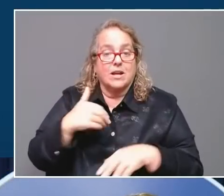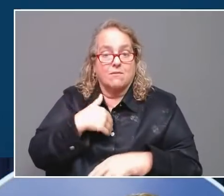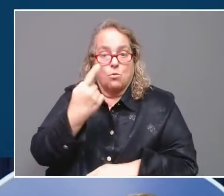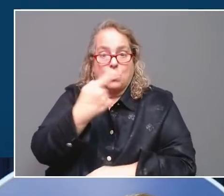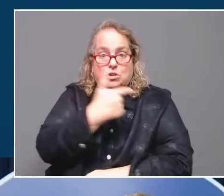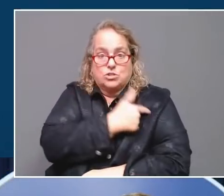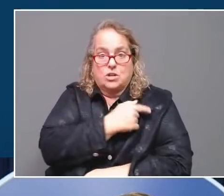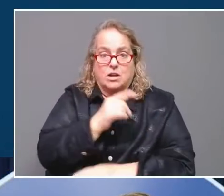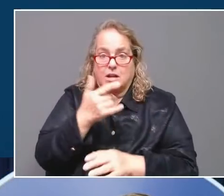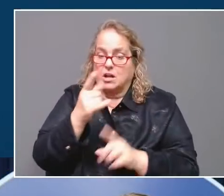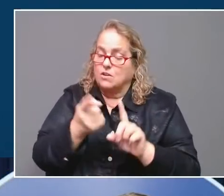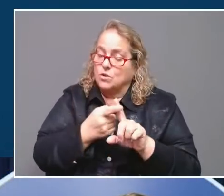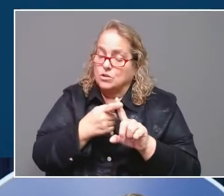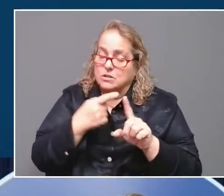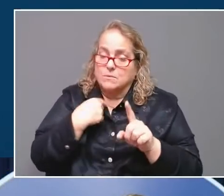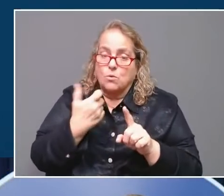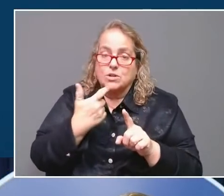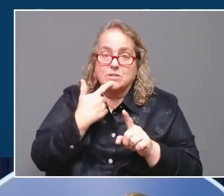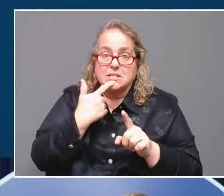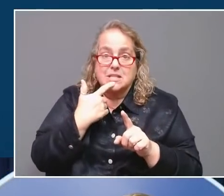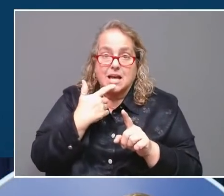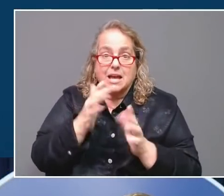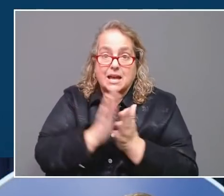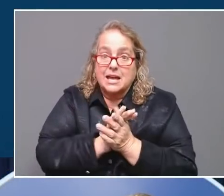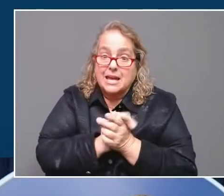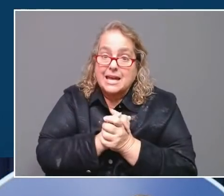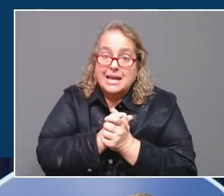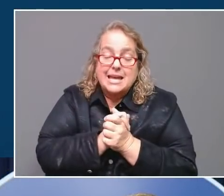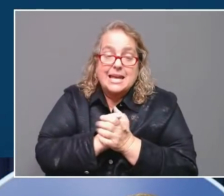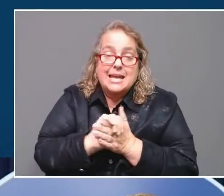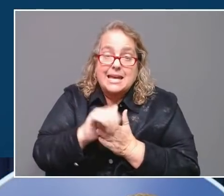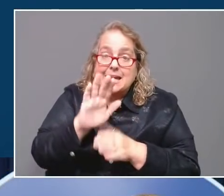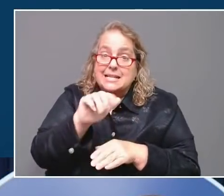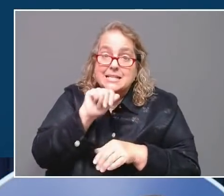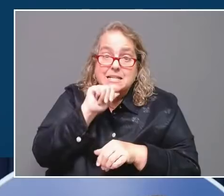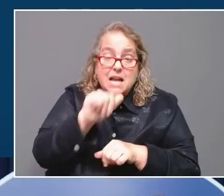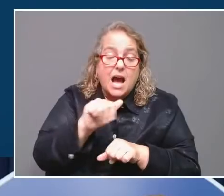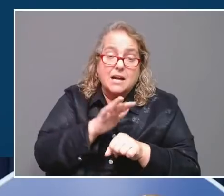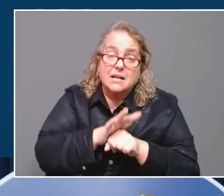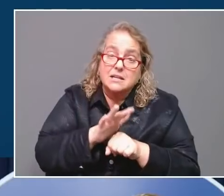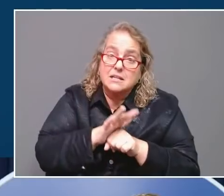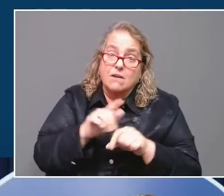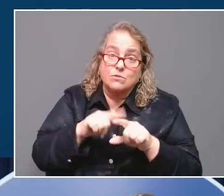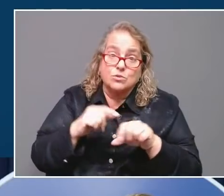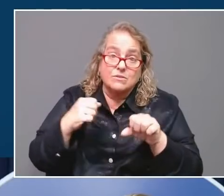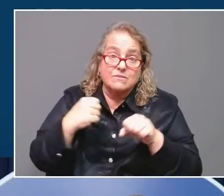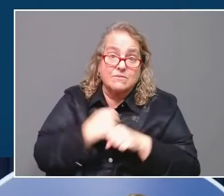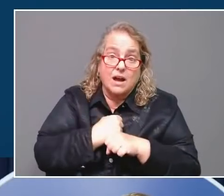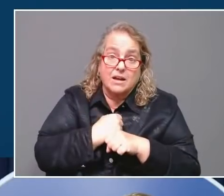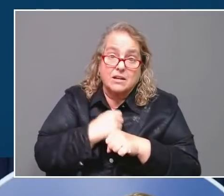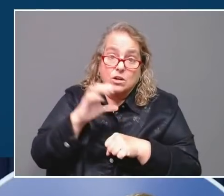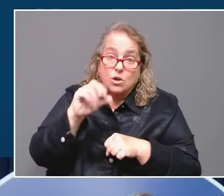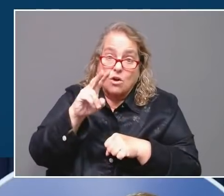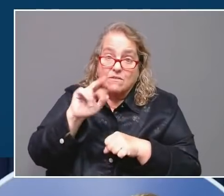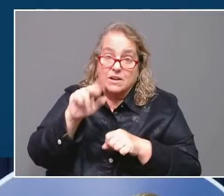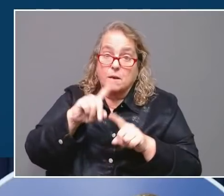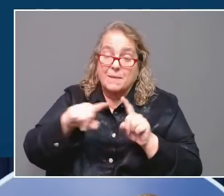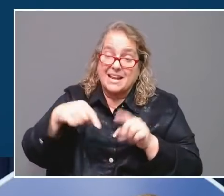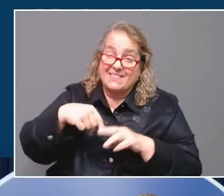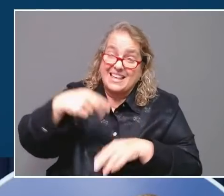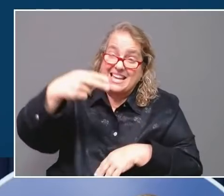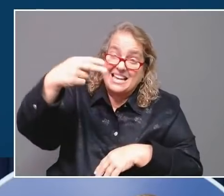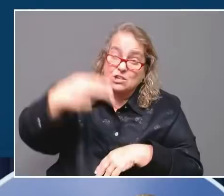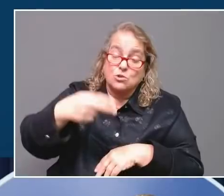by, I want to acknowledge it's not enough, and it's not enough to fight COVID, but this has never been done in the history of the world